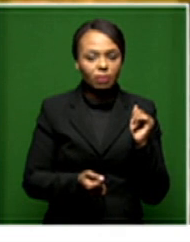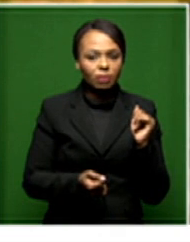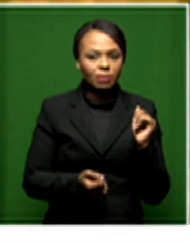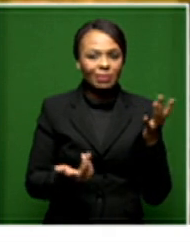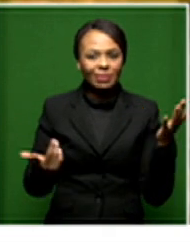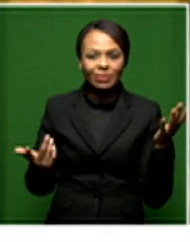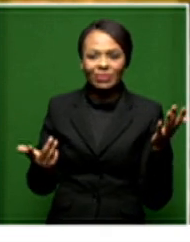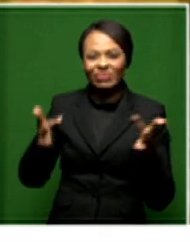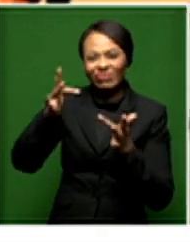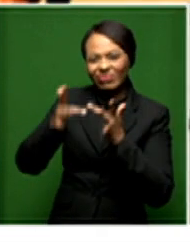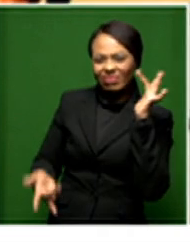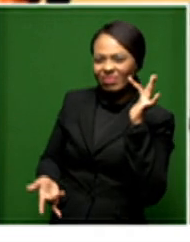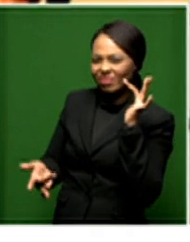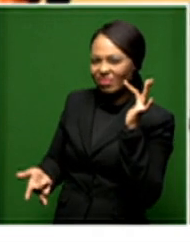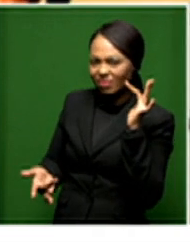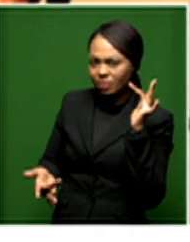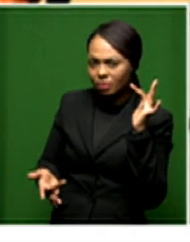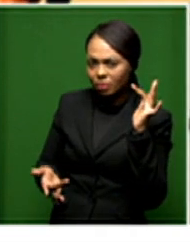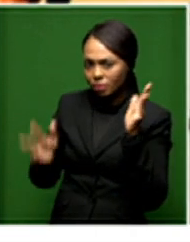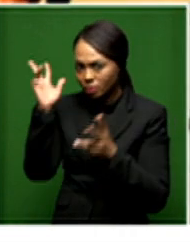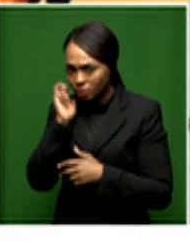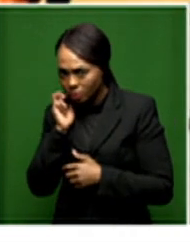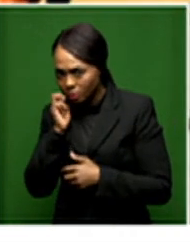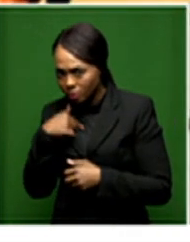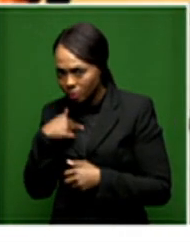Okay, Craig, we lost there for a second. Are you still with us?